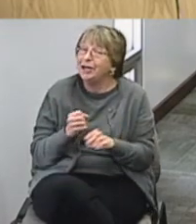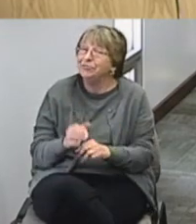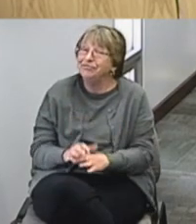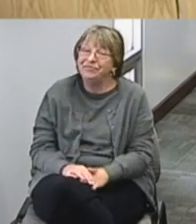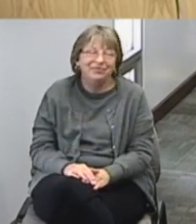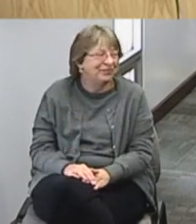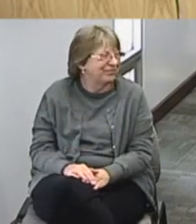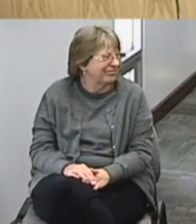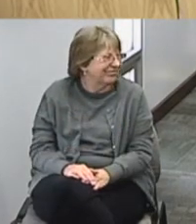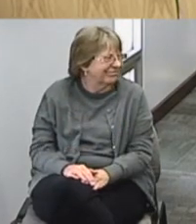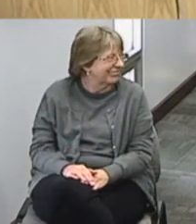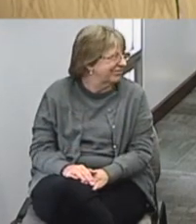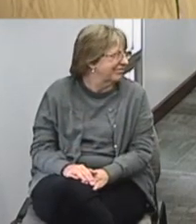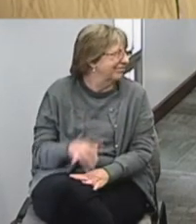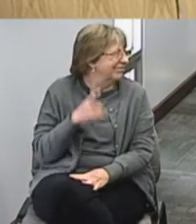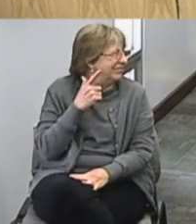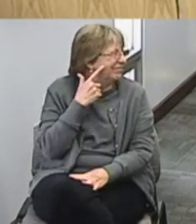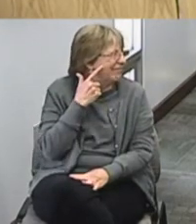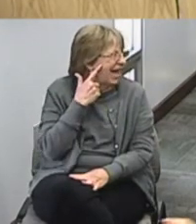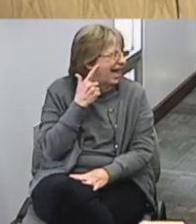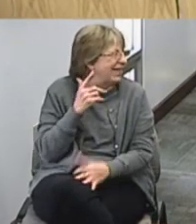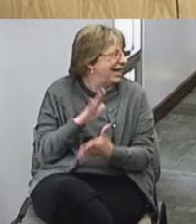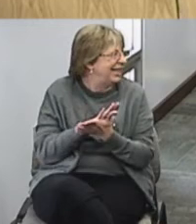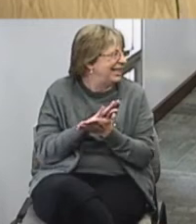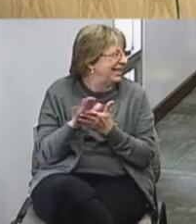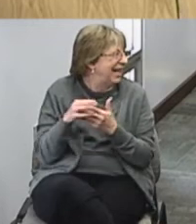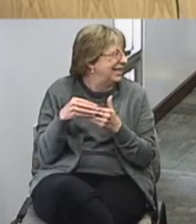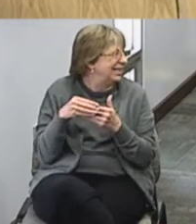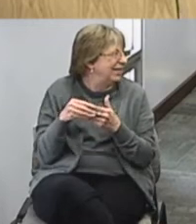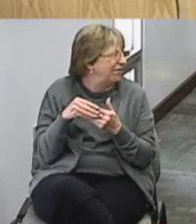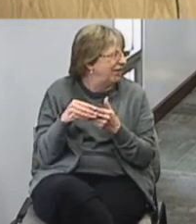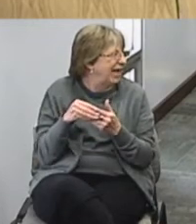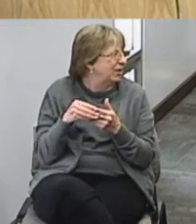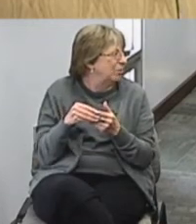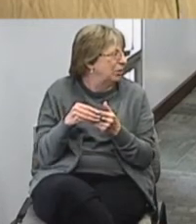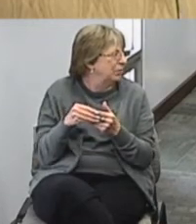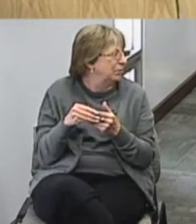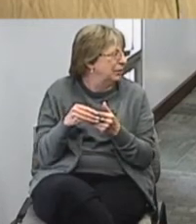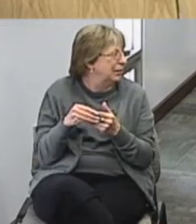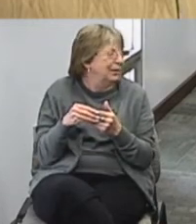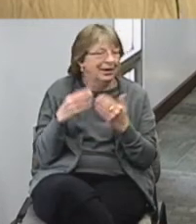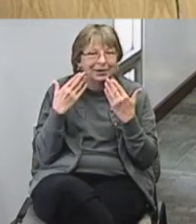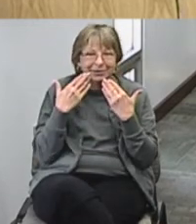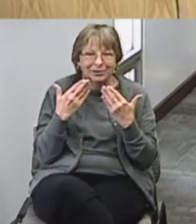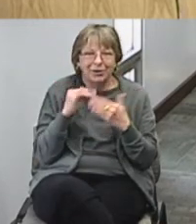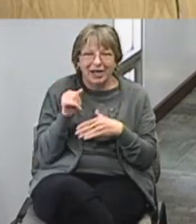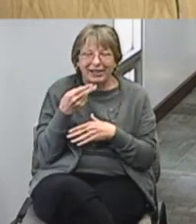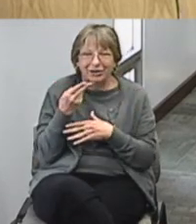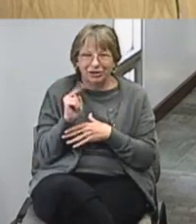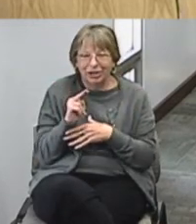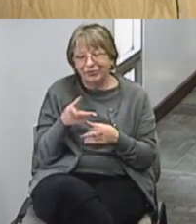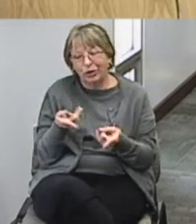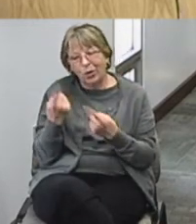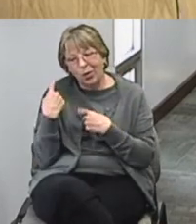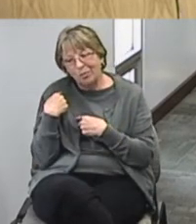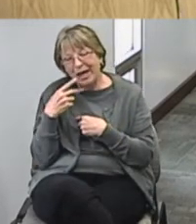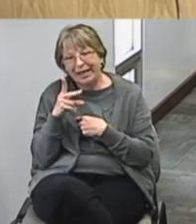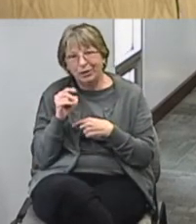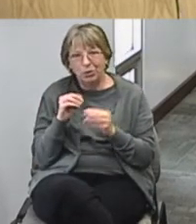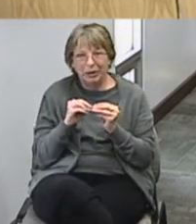I feel like it's sufficiently flexible while providing direction. So thanks, John, for going back and doing some more work on it. You